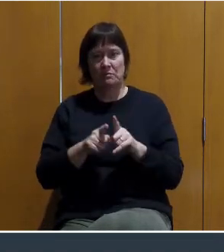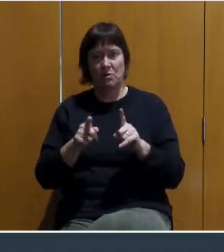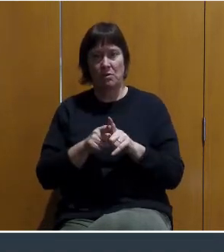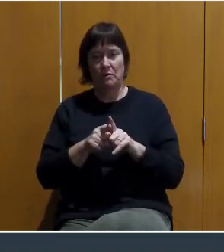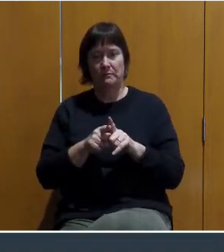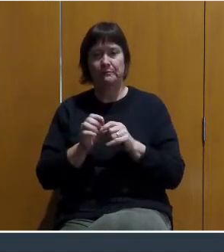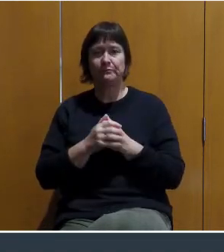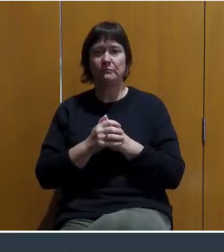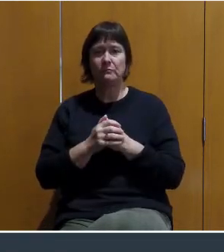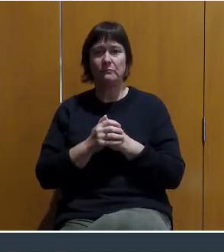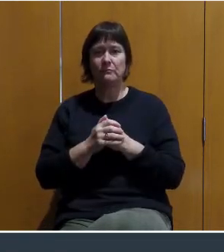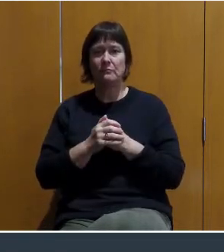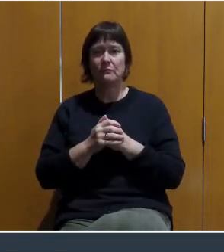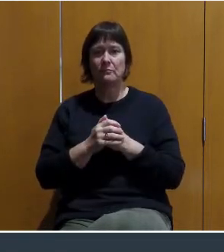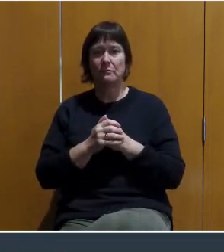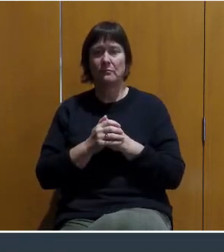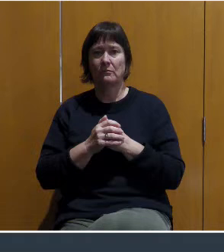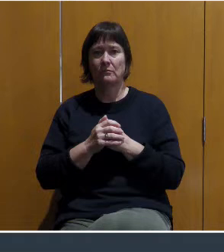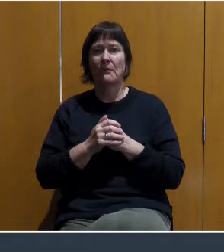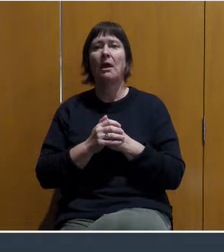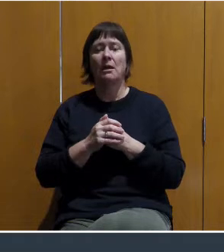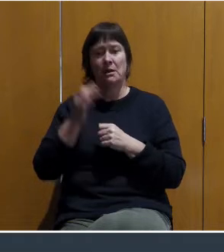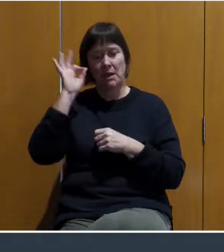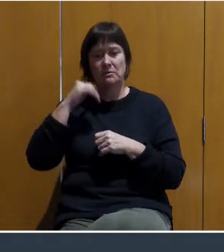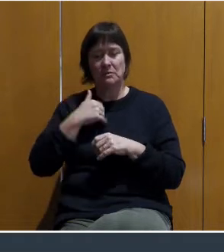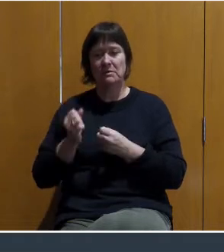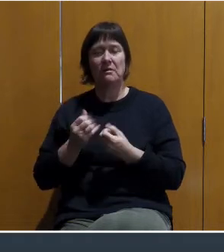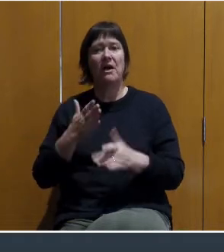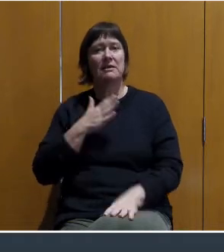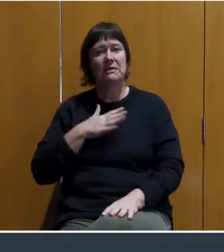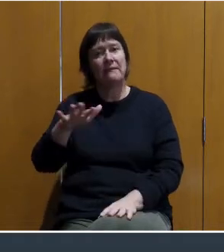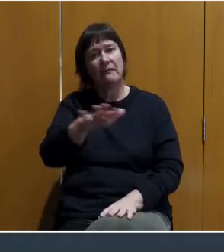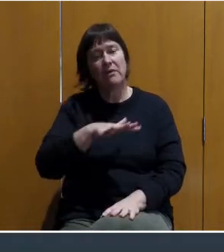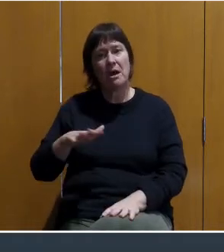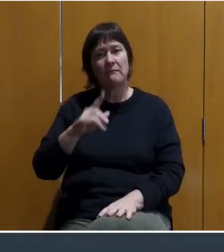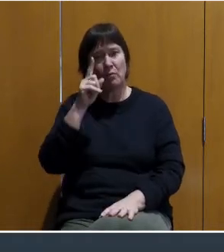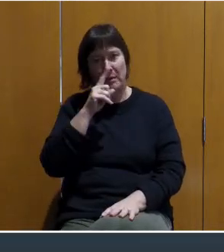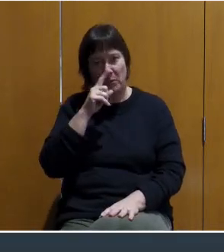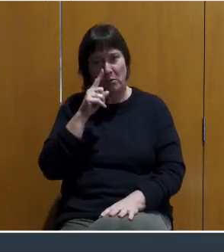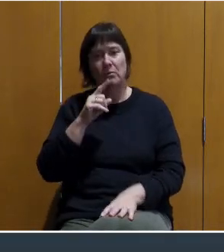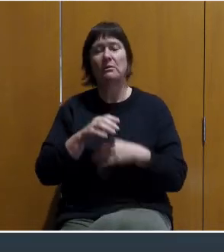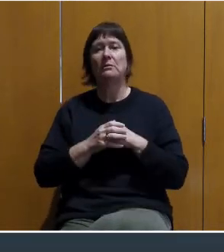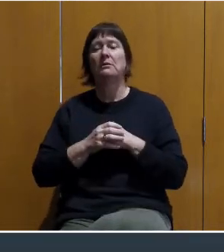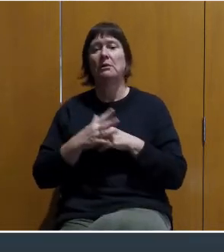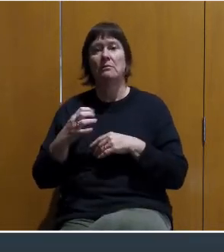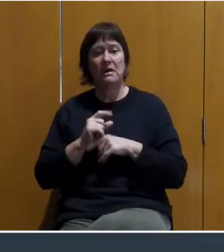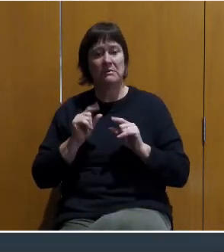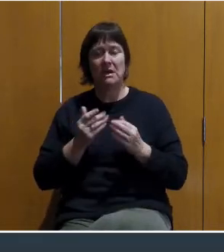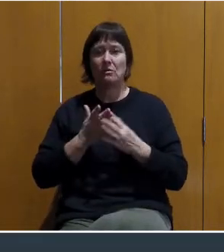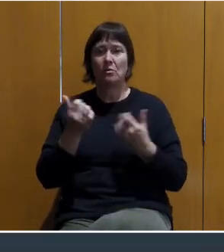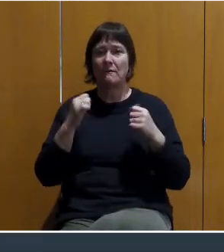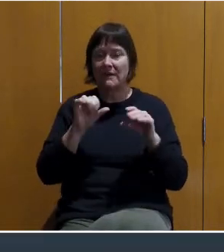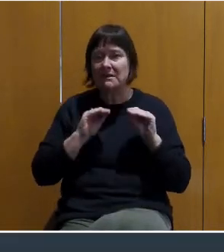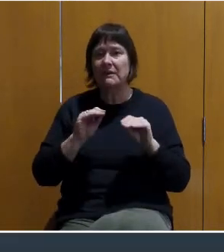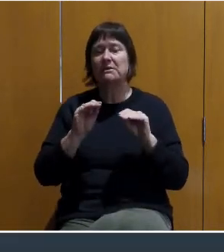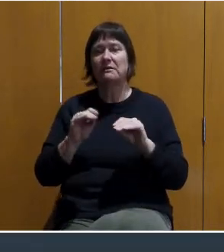of the Act, Council needs to provide a safe environment for visitors, wildlife and neighbours. This must be done through effective